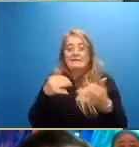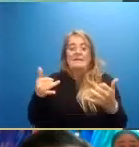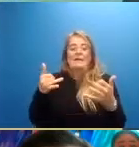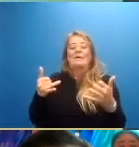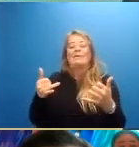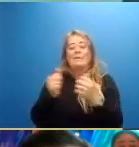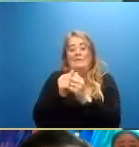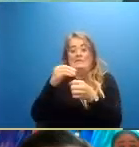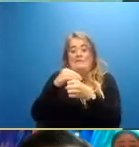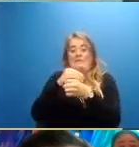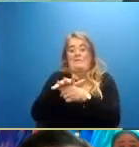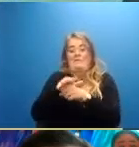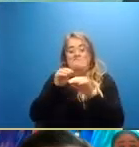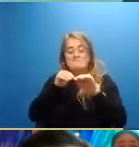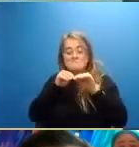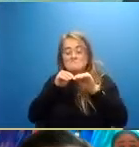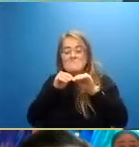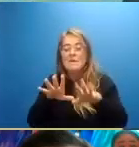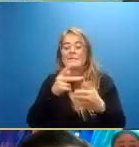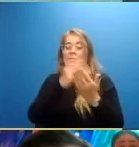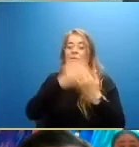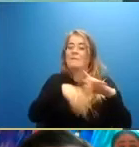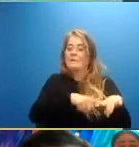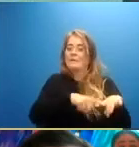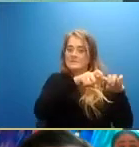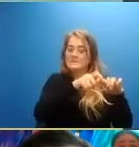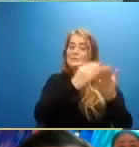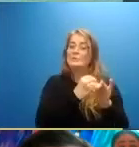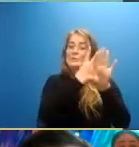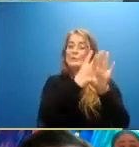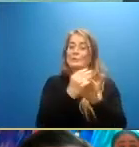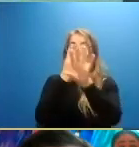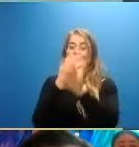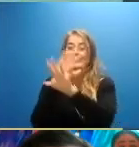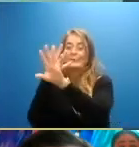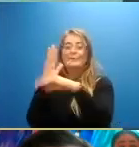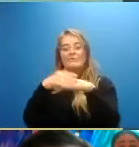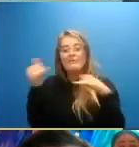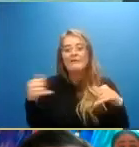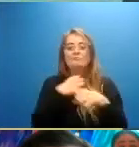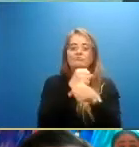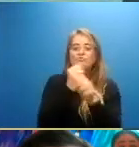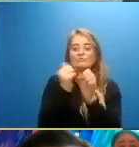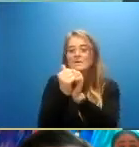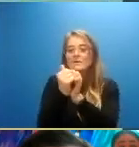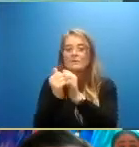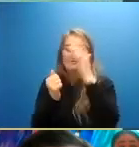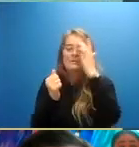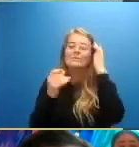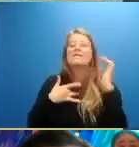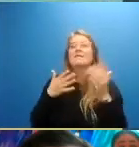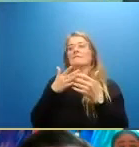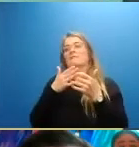with the COVID-19, we've had to stop that, and we're on Zoom and we're virtual. And so I think that down the road, we'll